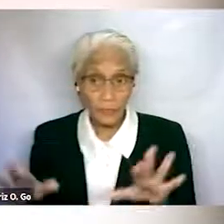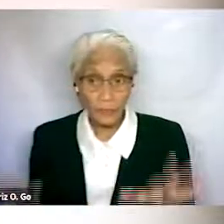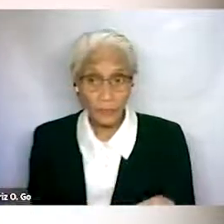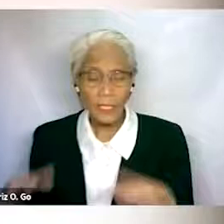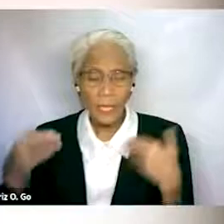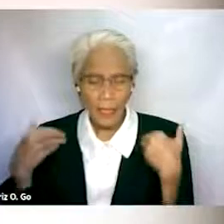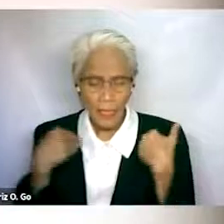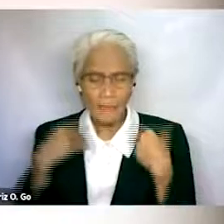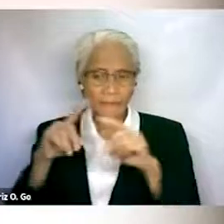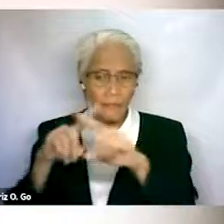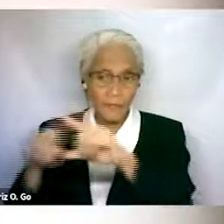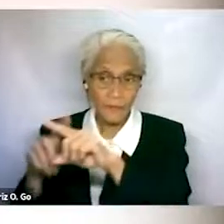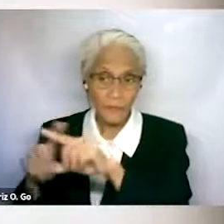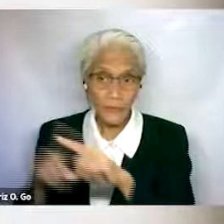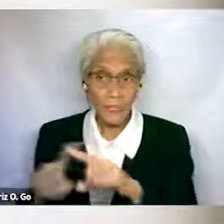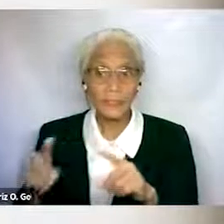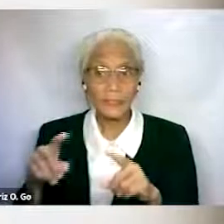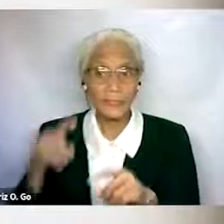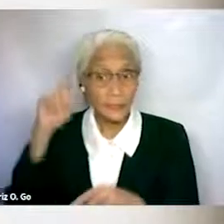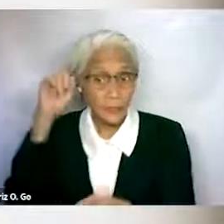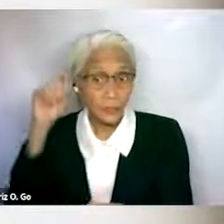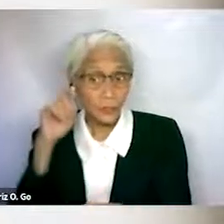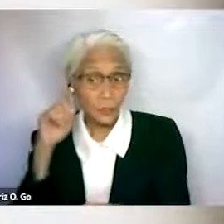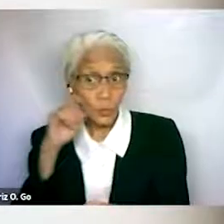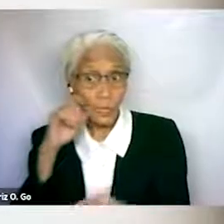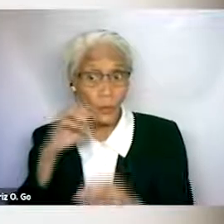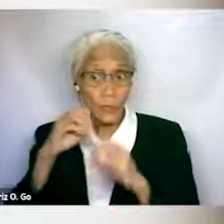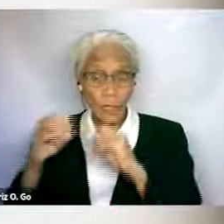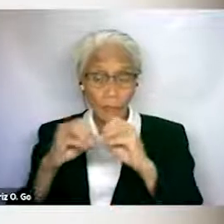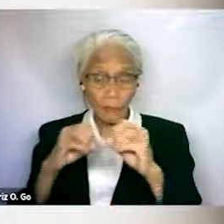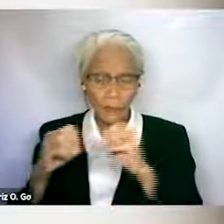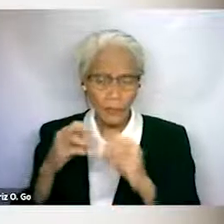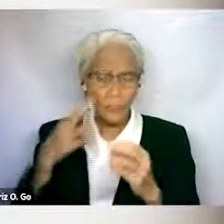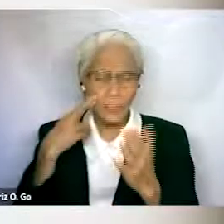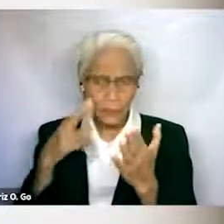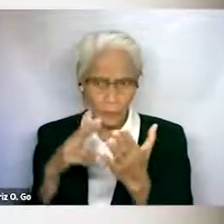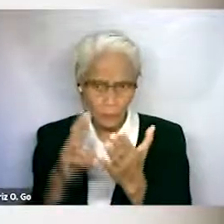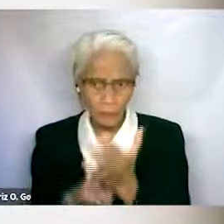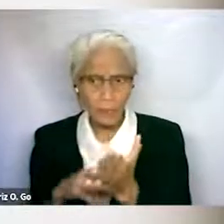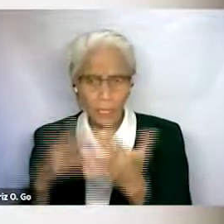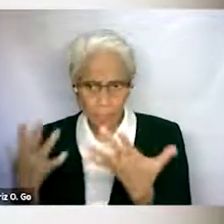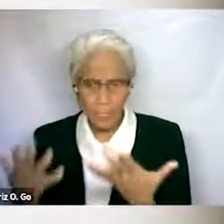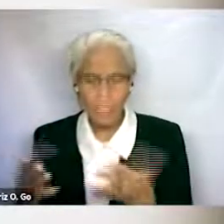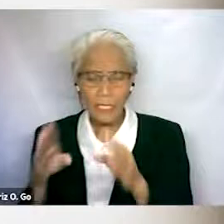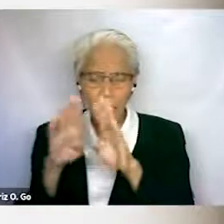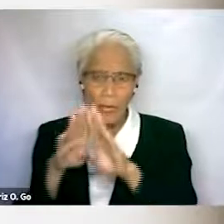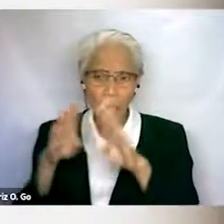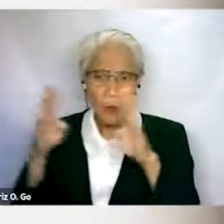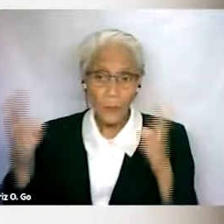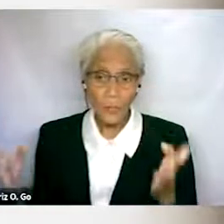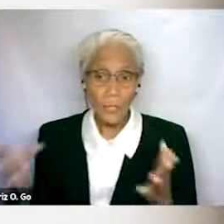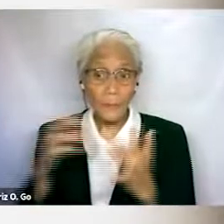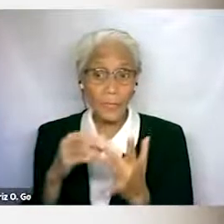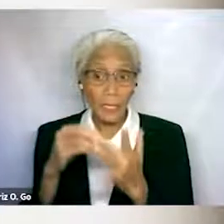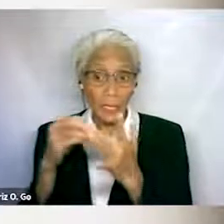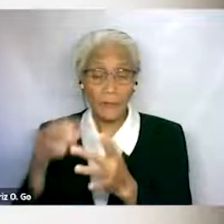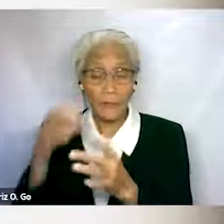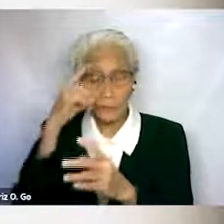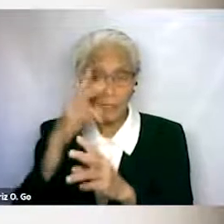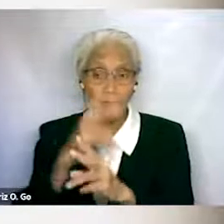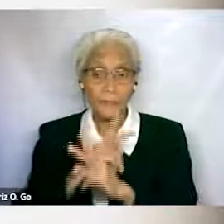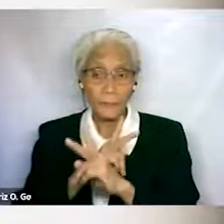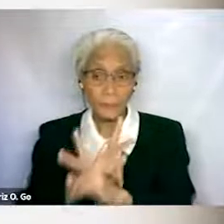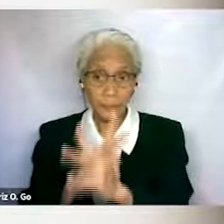of girl children and rights of women. So in the CHR's experience, in terms of CEDAW and